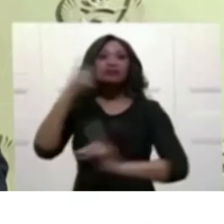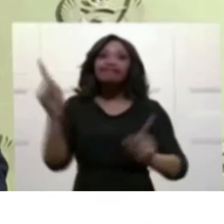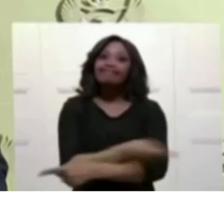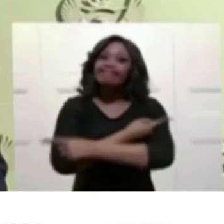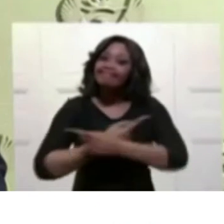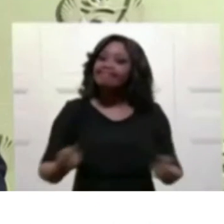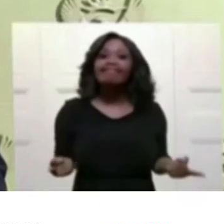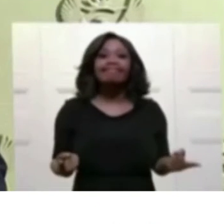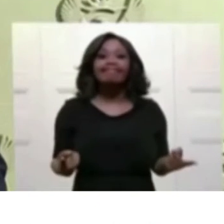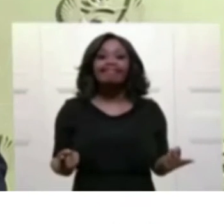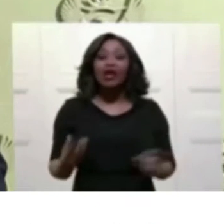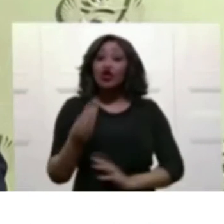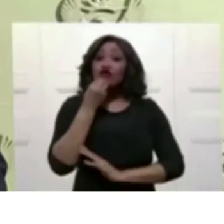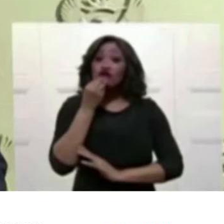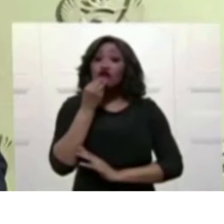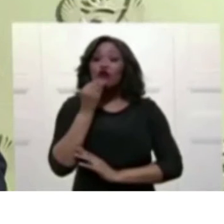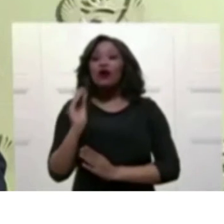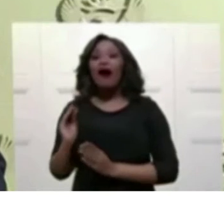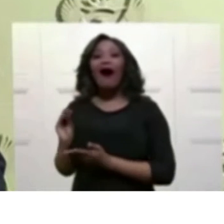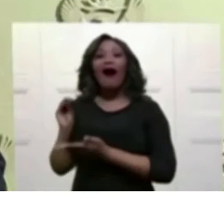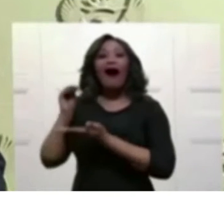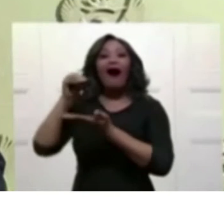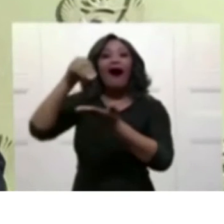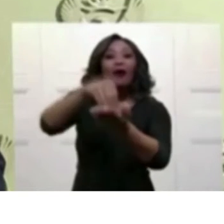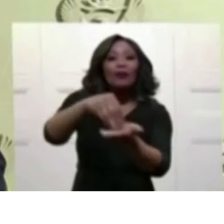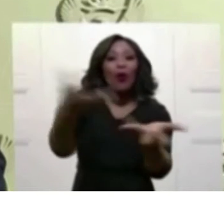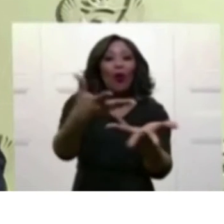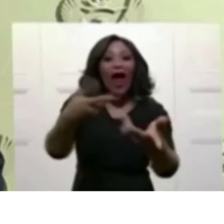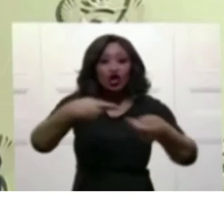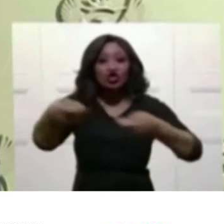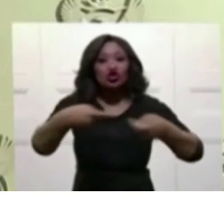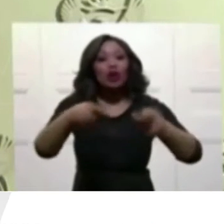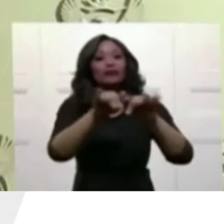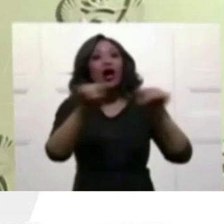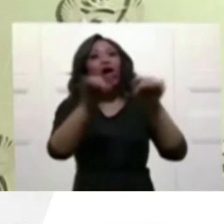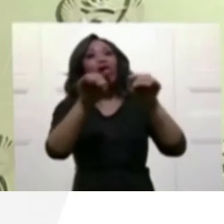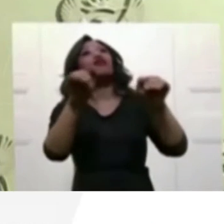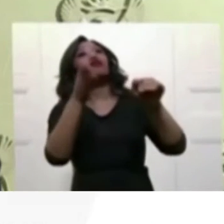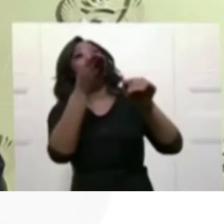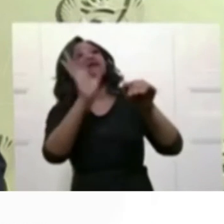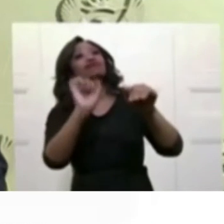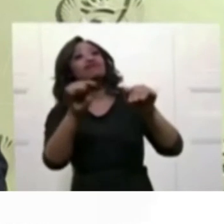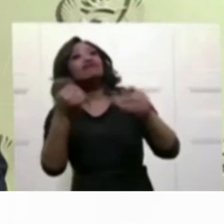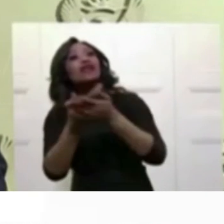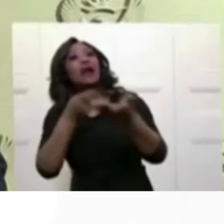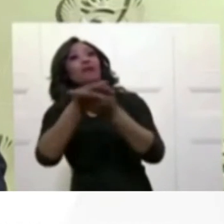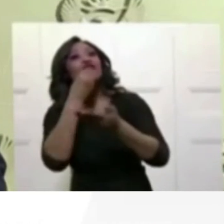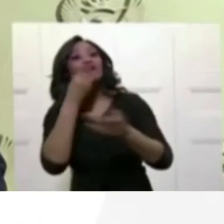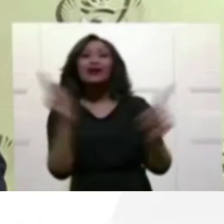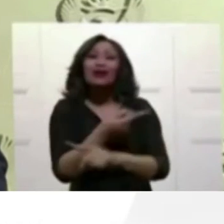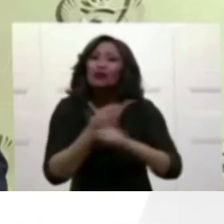Food does not reach supermarket shelves. And health workers cannot go to